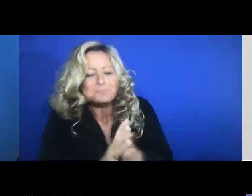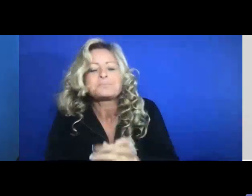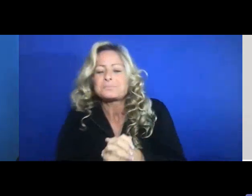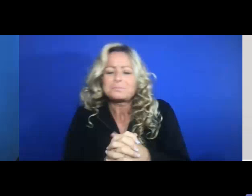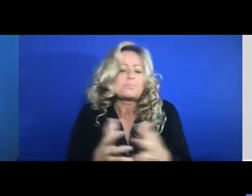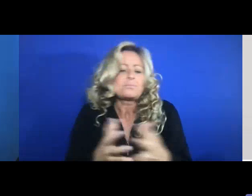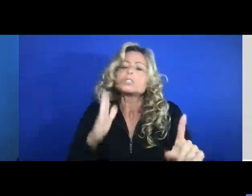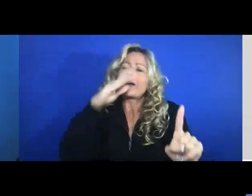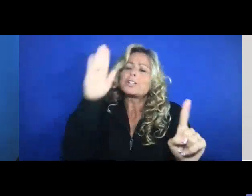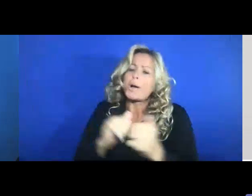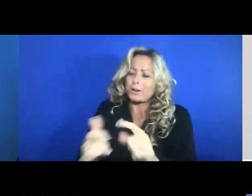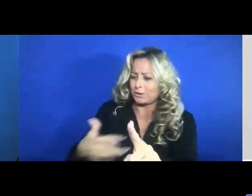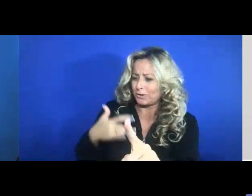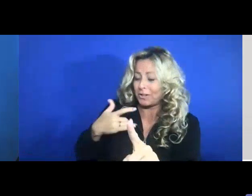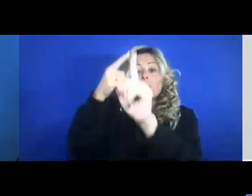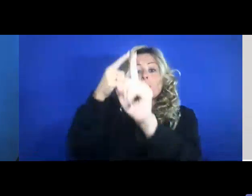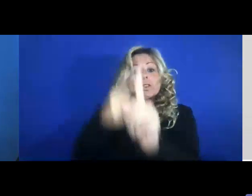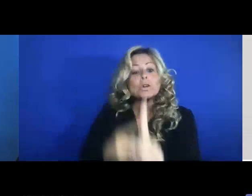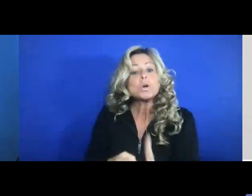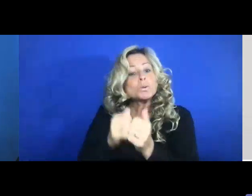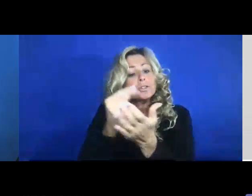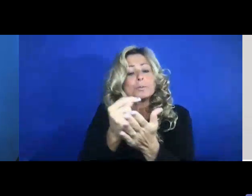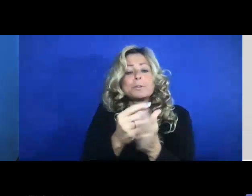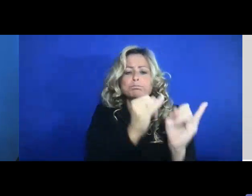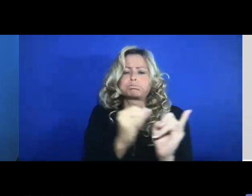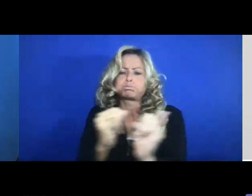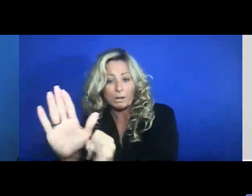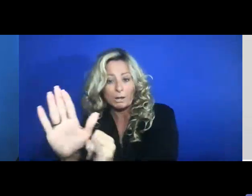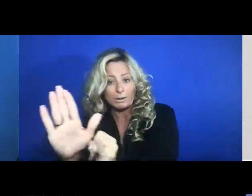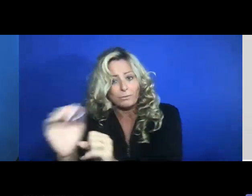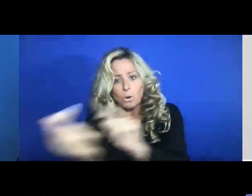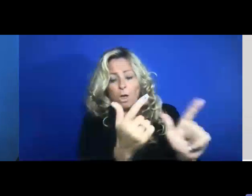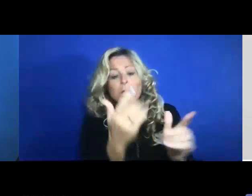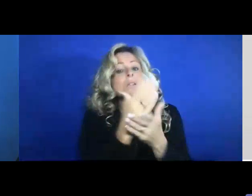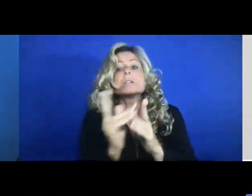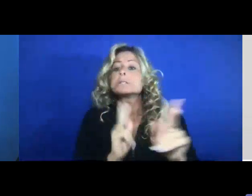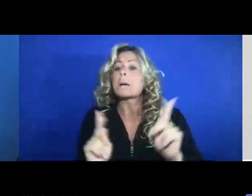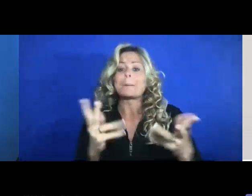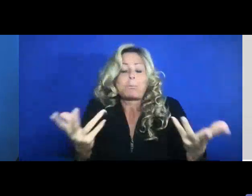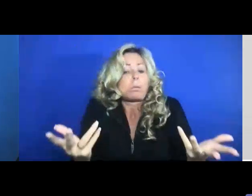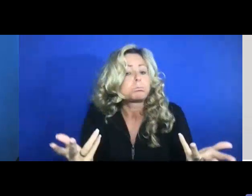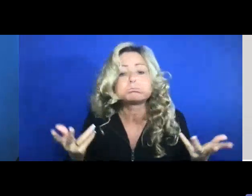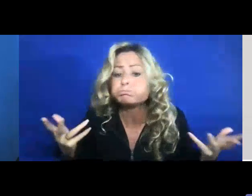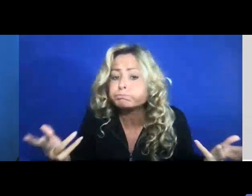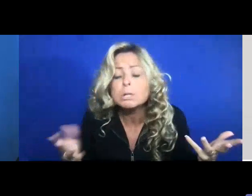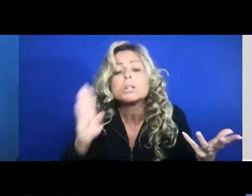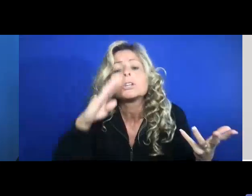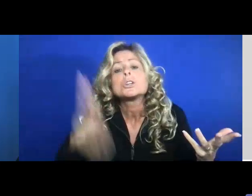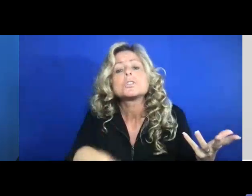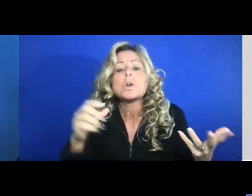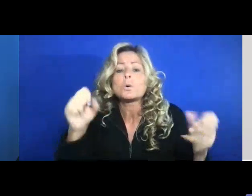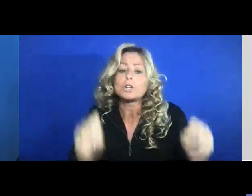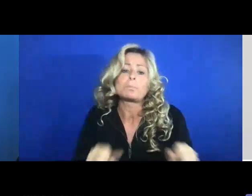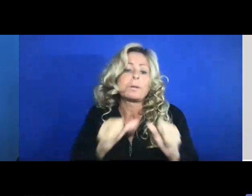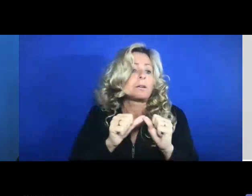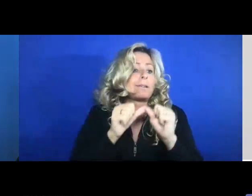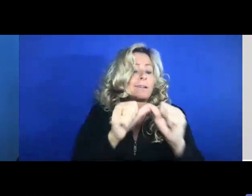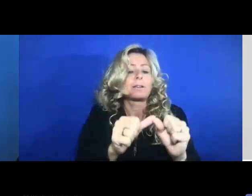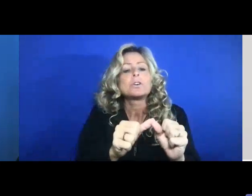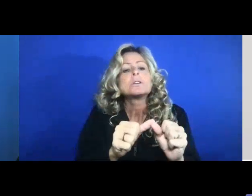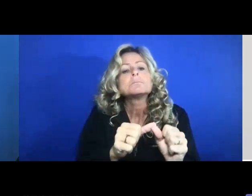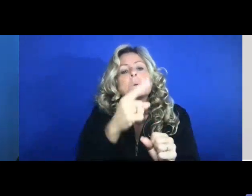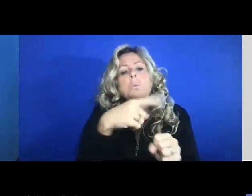And so the goals of treatment are very individualized for everybody, right? For some people, they might be on it for a